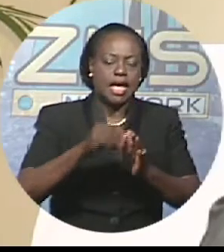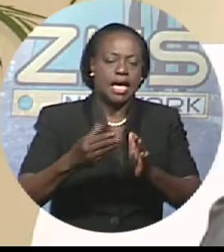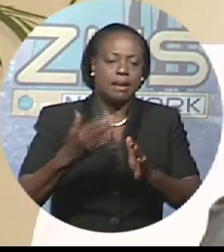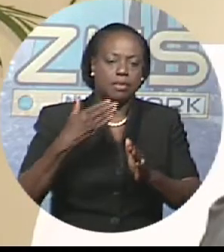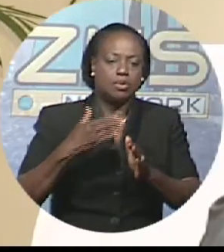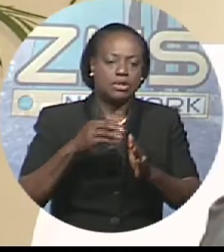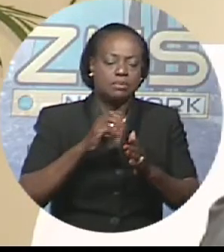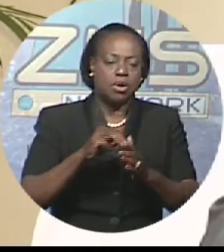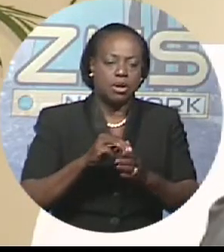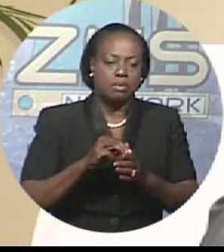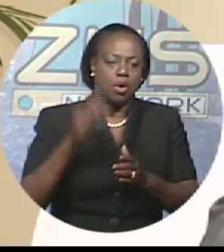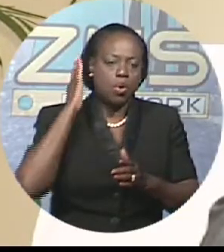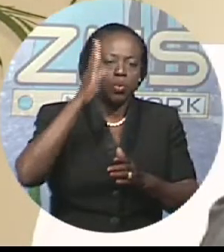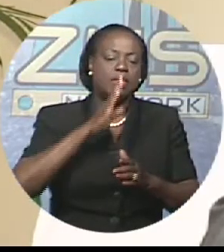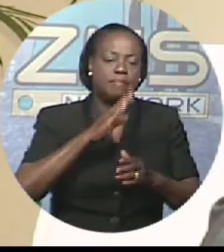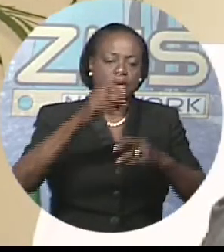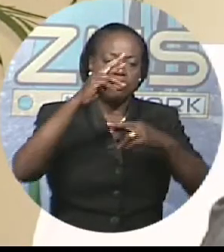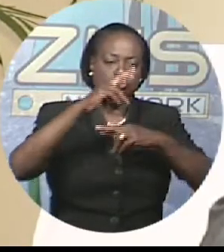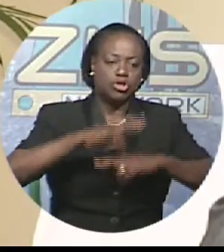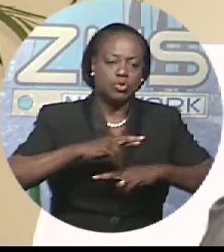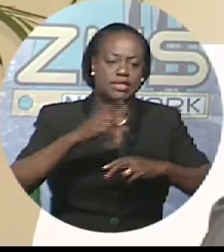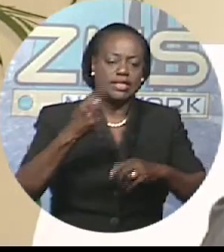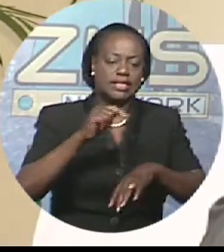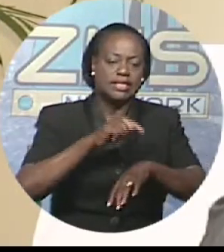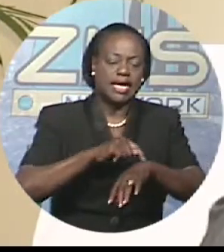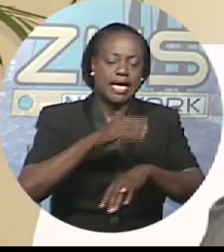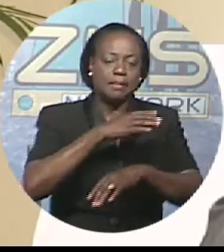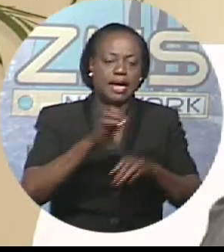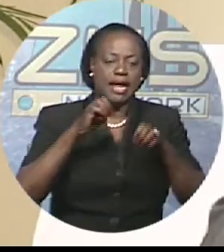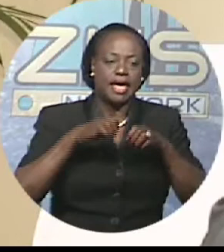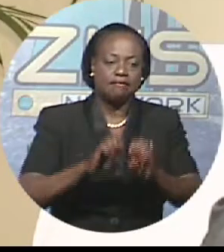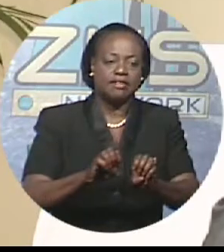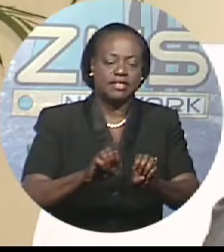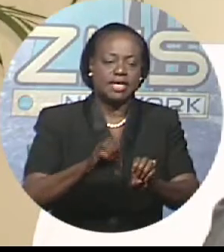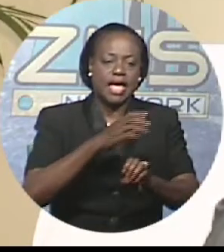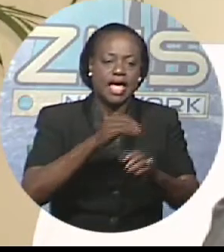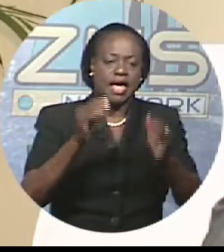to hire some 20 air traffic controllers to work at this facility.